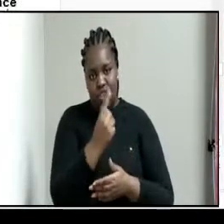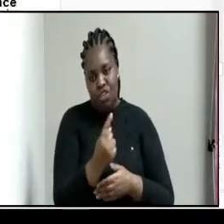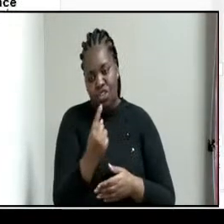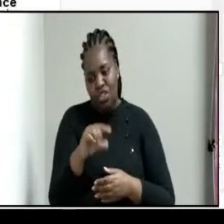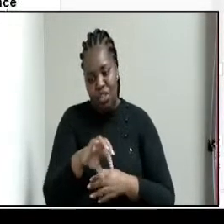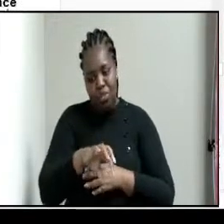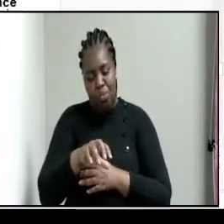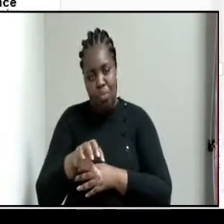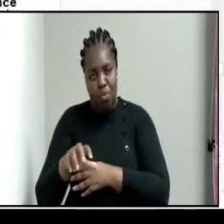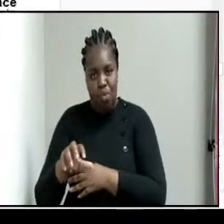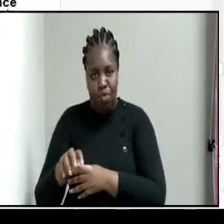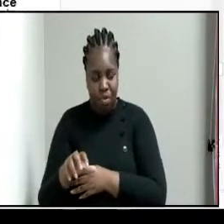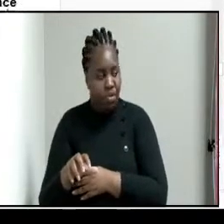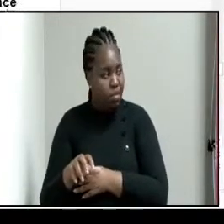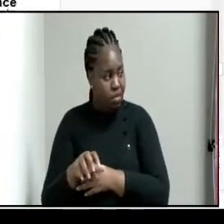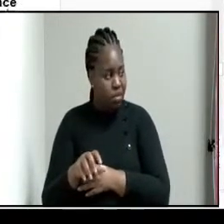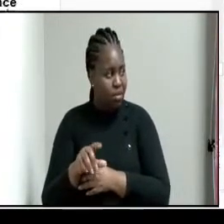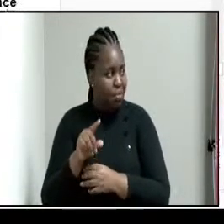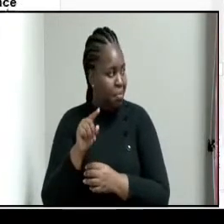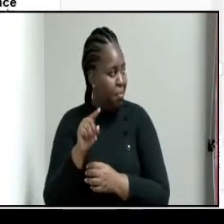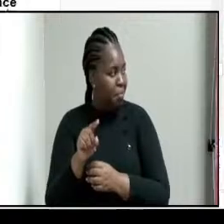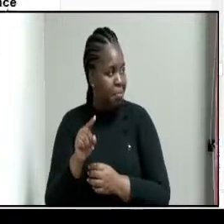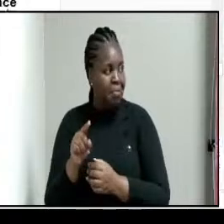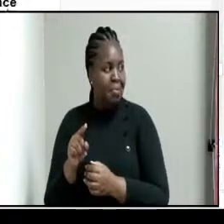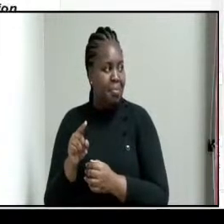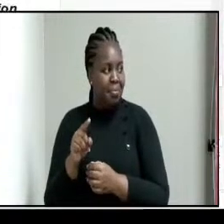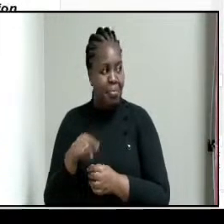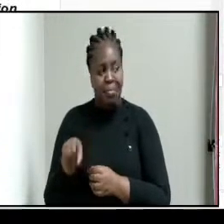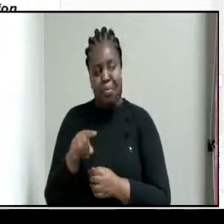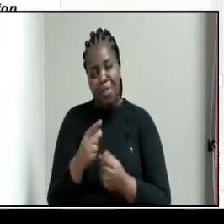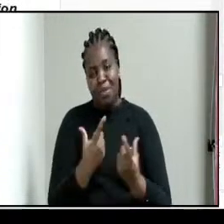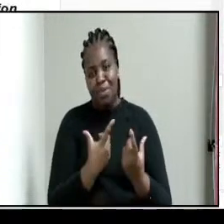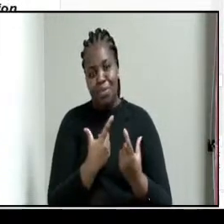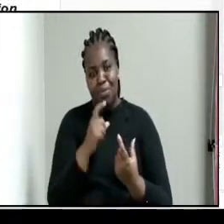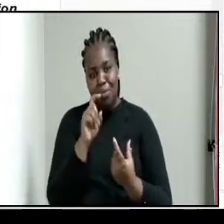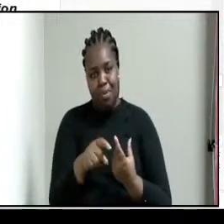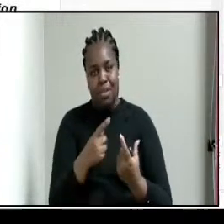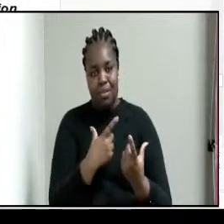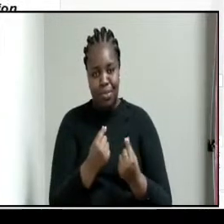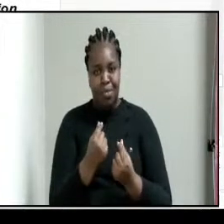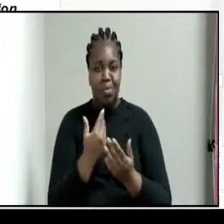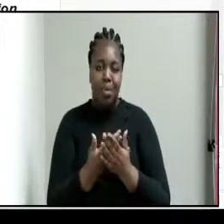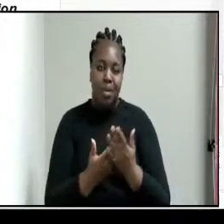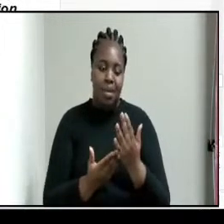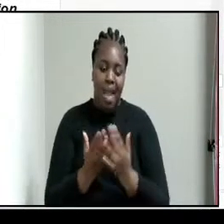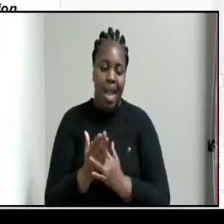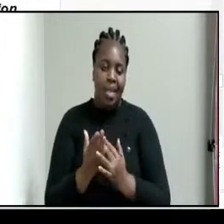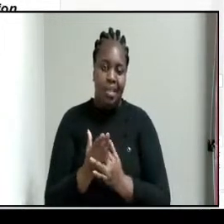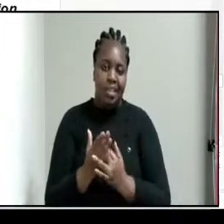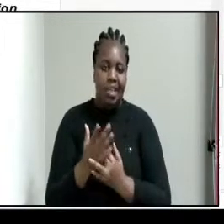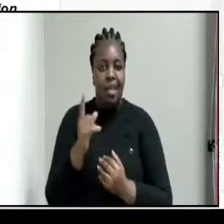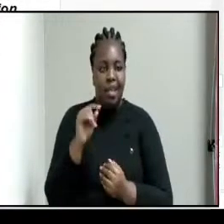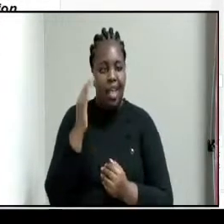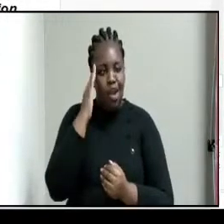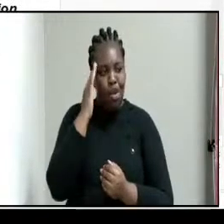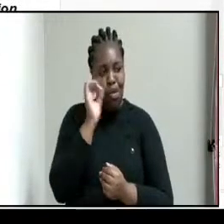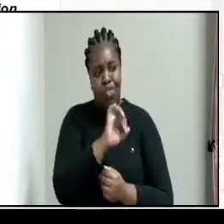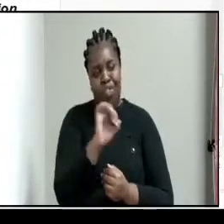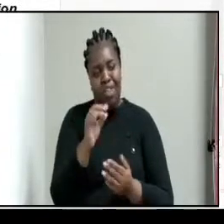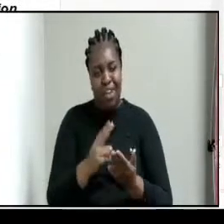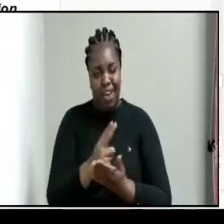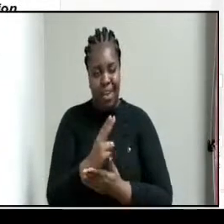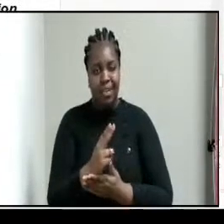province, and grassroots levels for them to have, access to, at least to know their rights, as